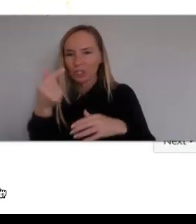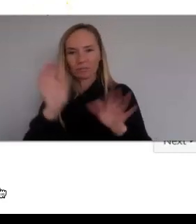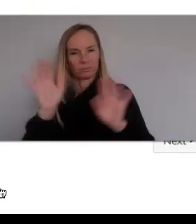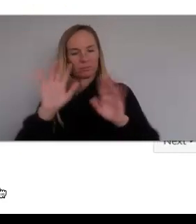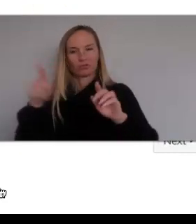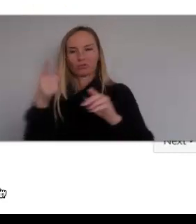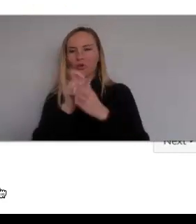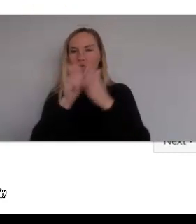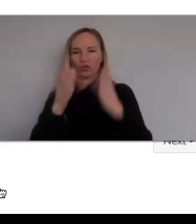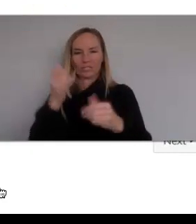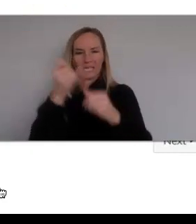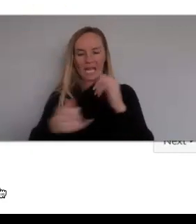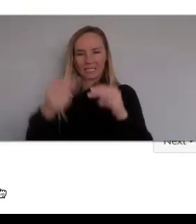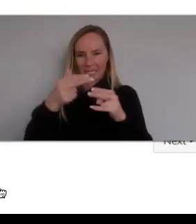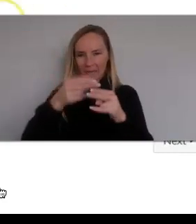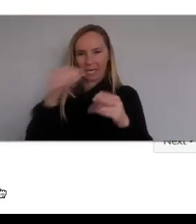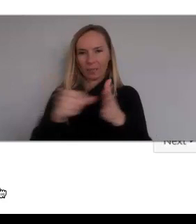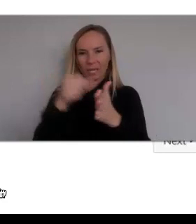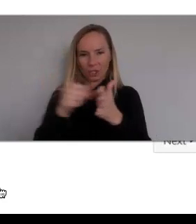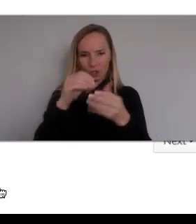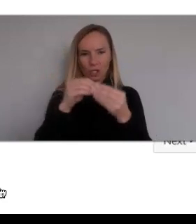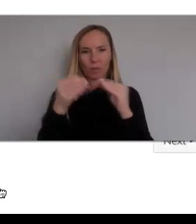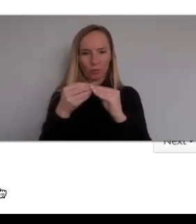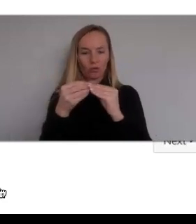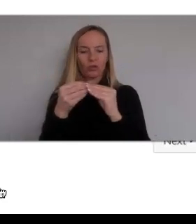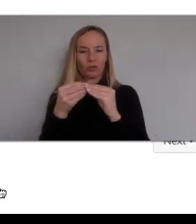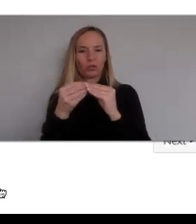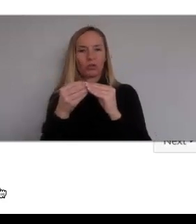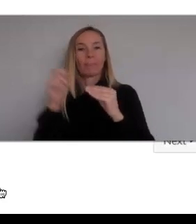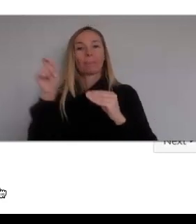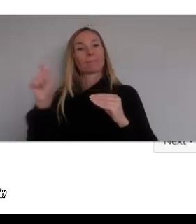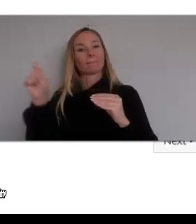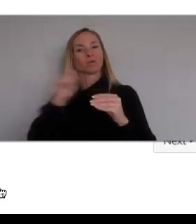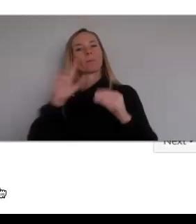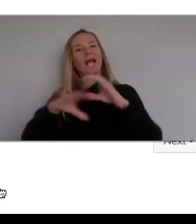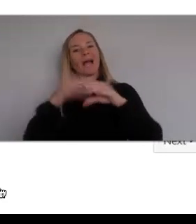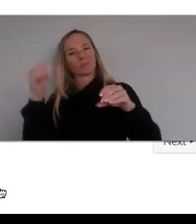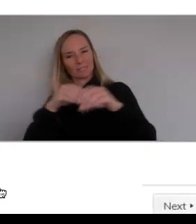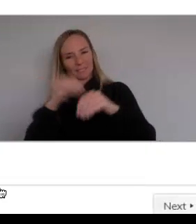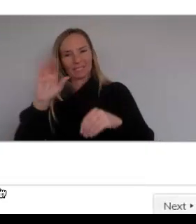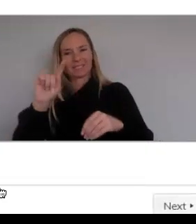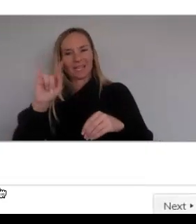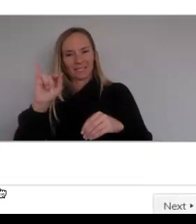name and the page number. And then again, the period goes outside the citation.